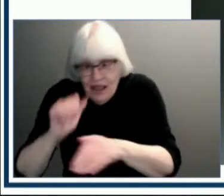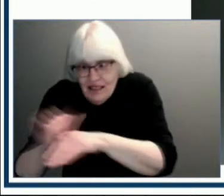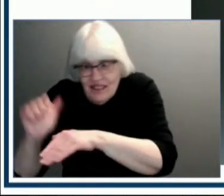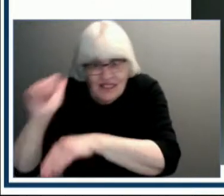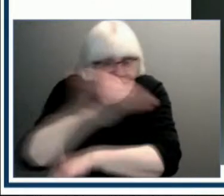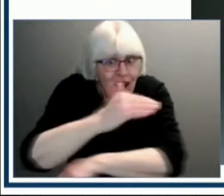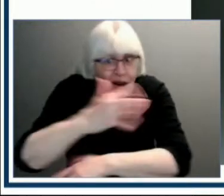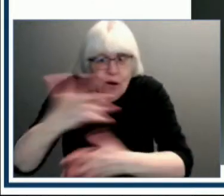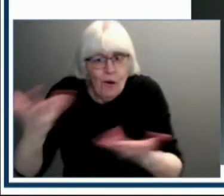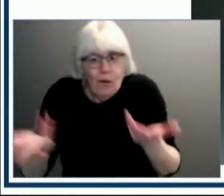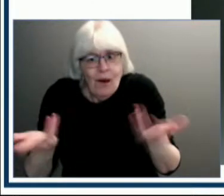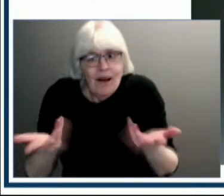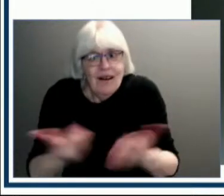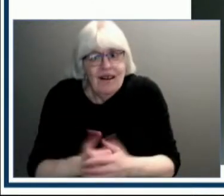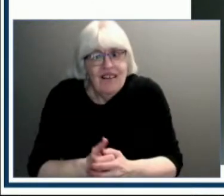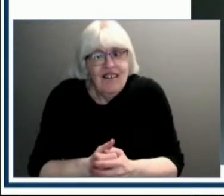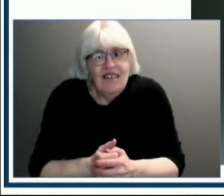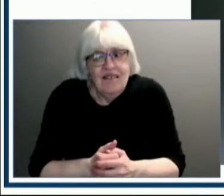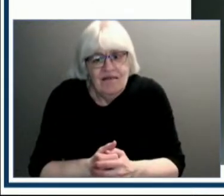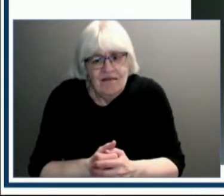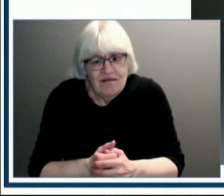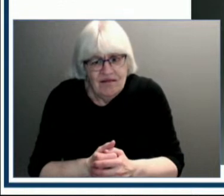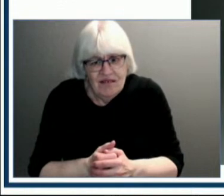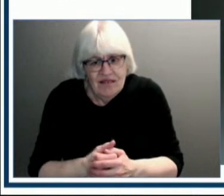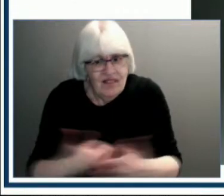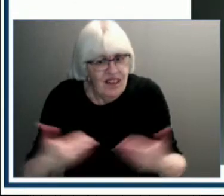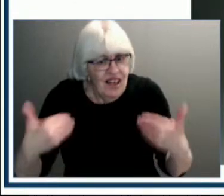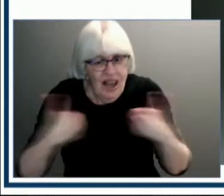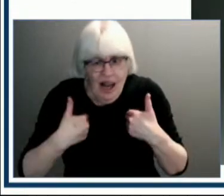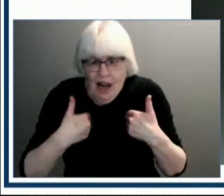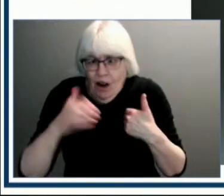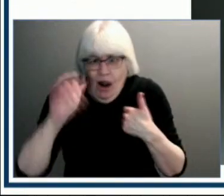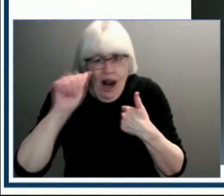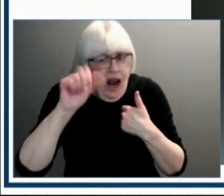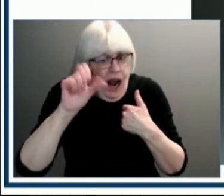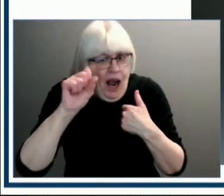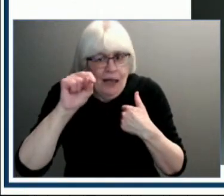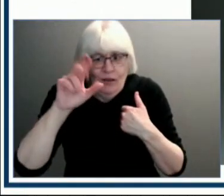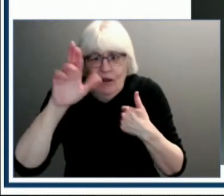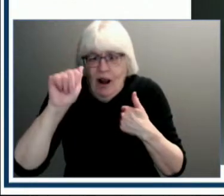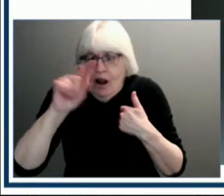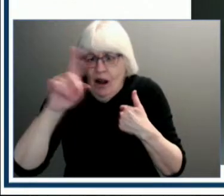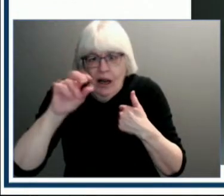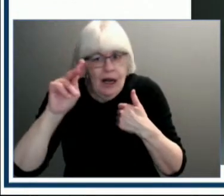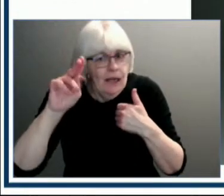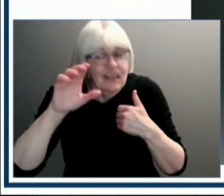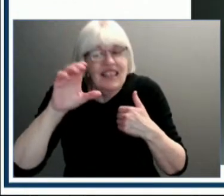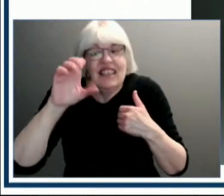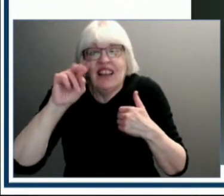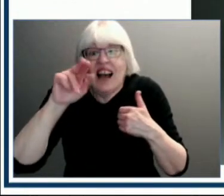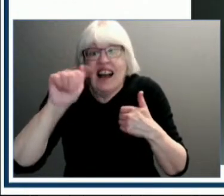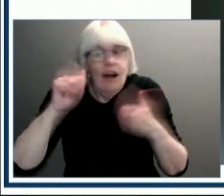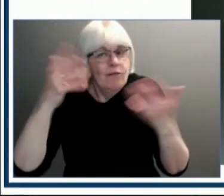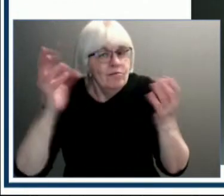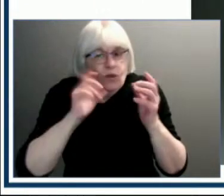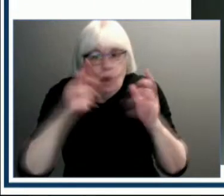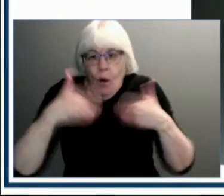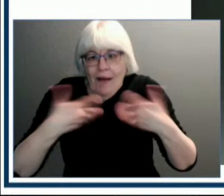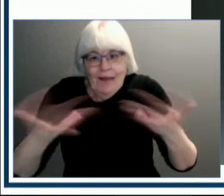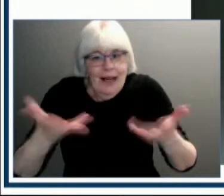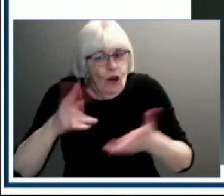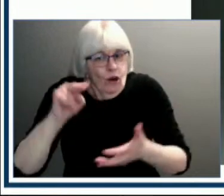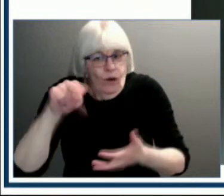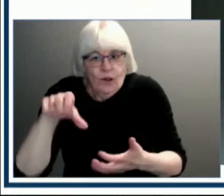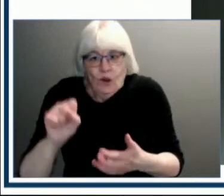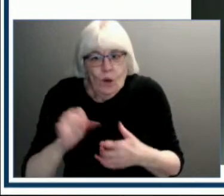have AstraZeneca in the province at this time. We have a very small amount, and I don't know the exact amount now